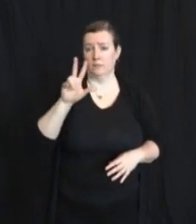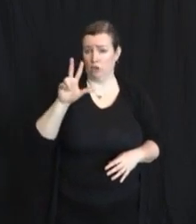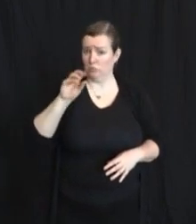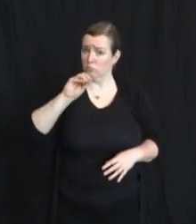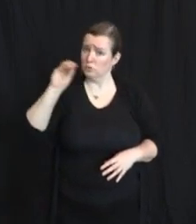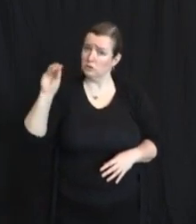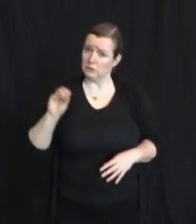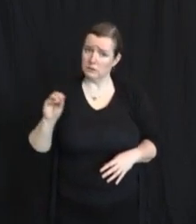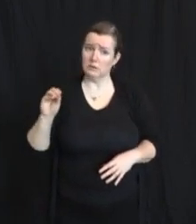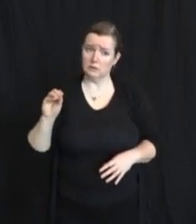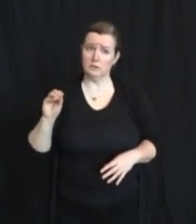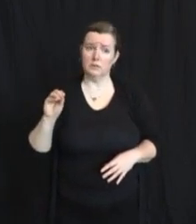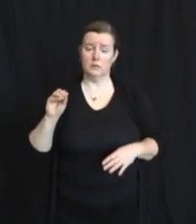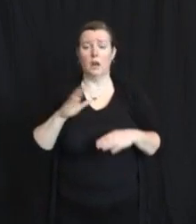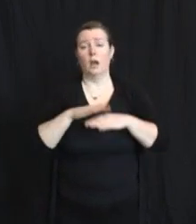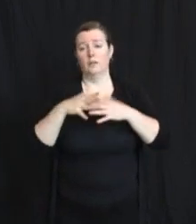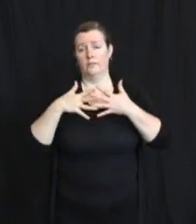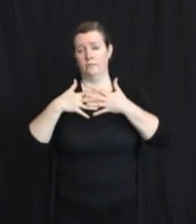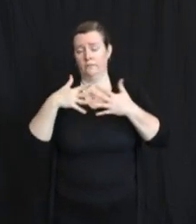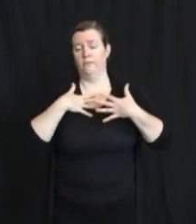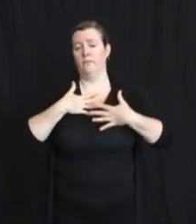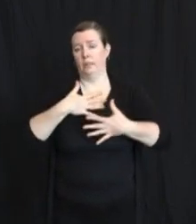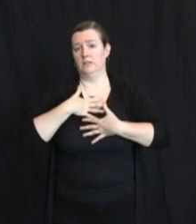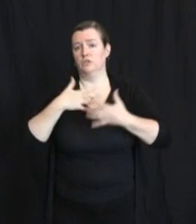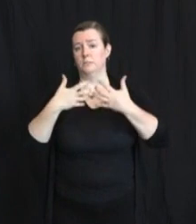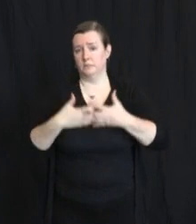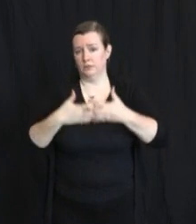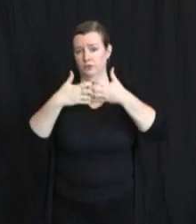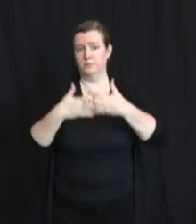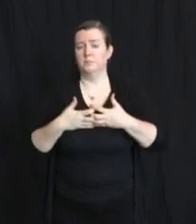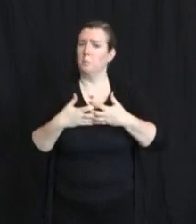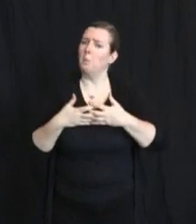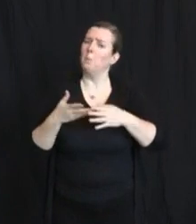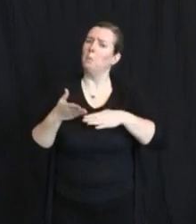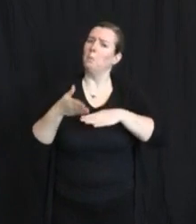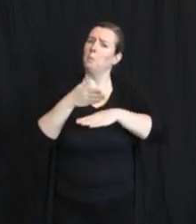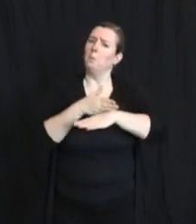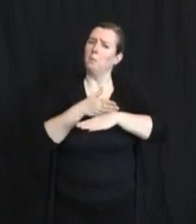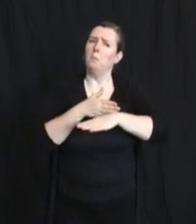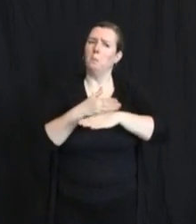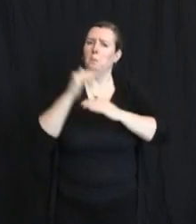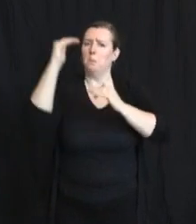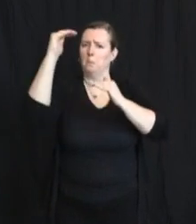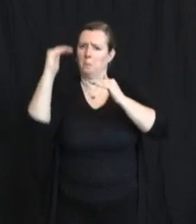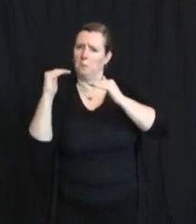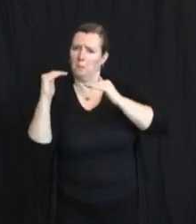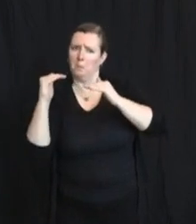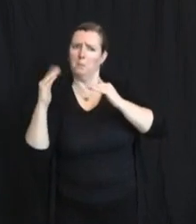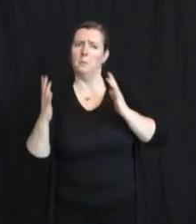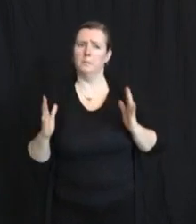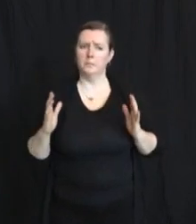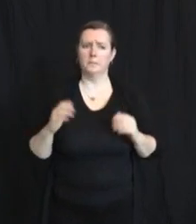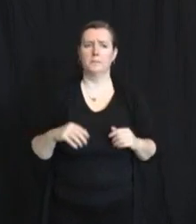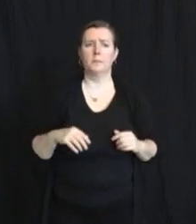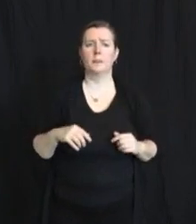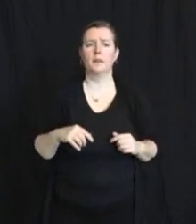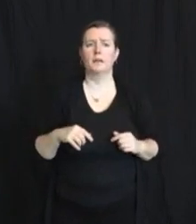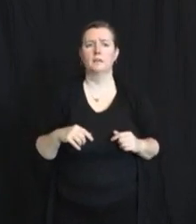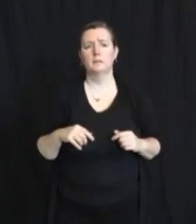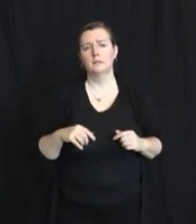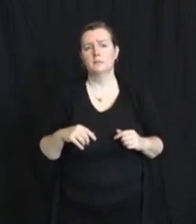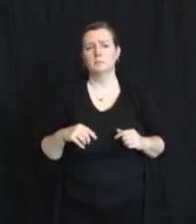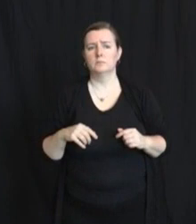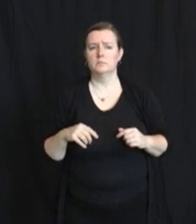much lower than we have seen previously. I know there is a request for hospital discharge data by